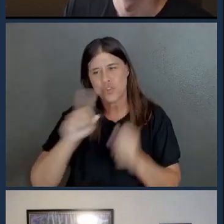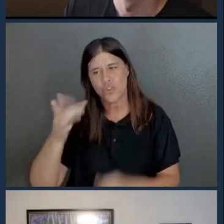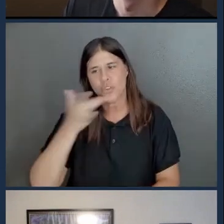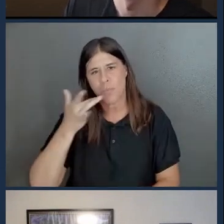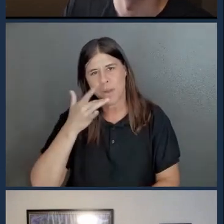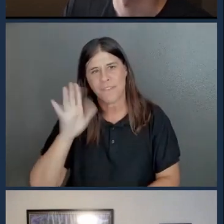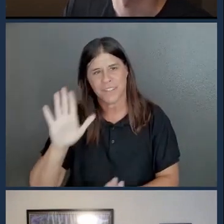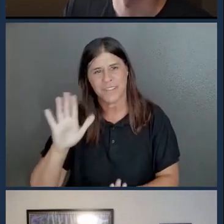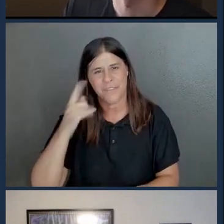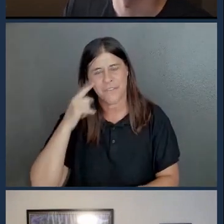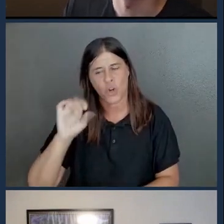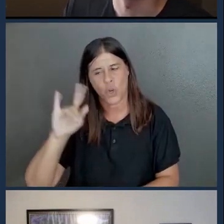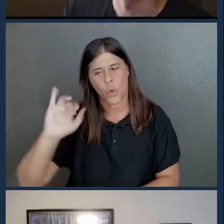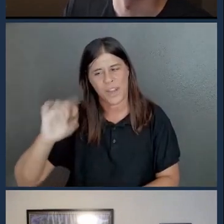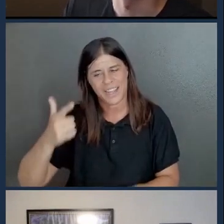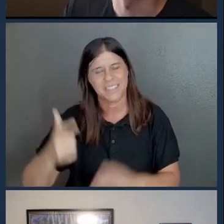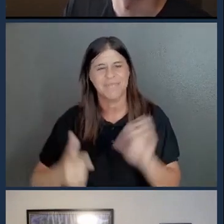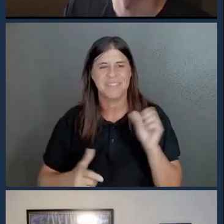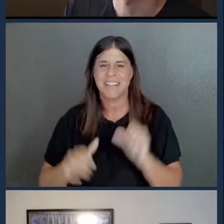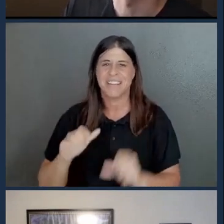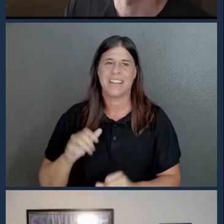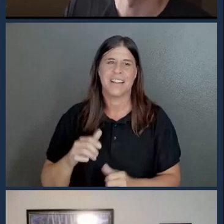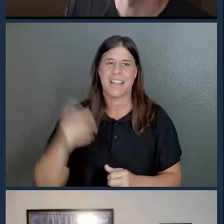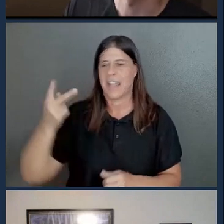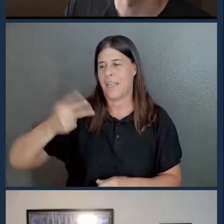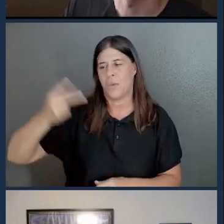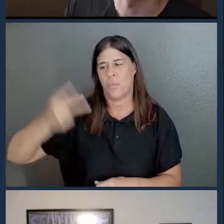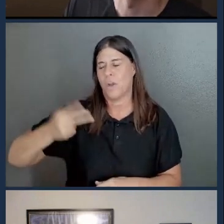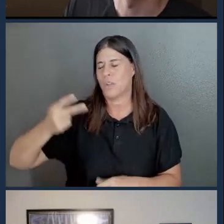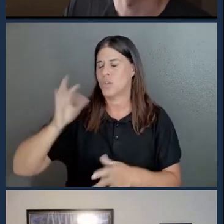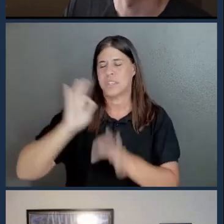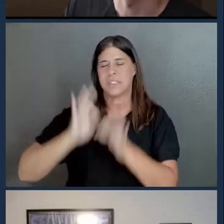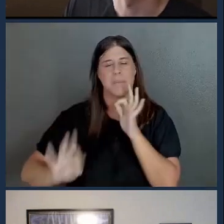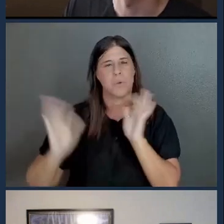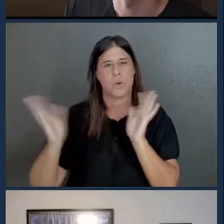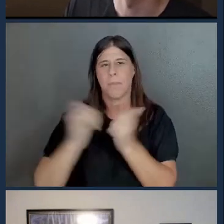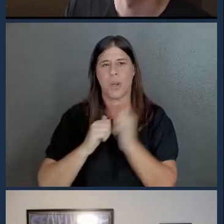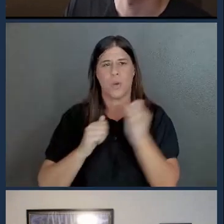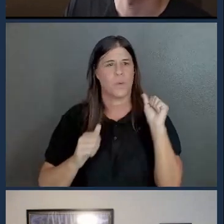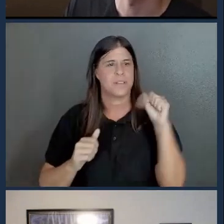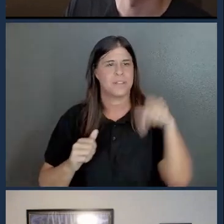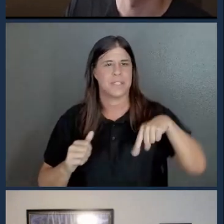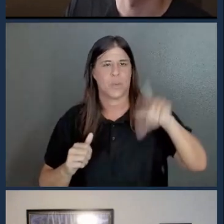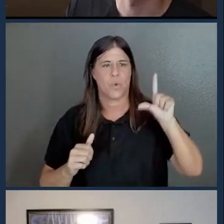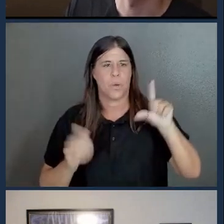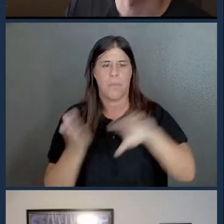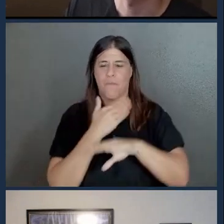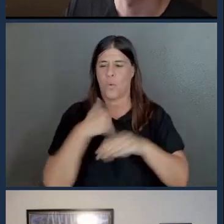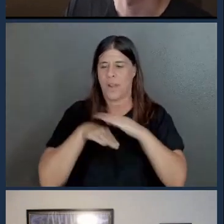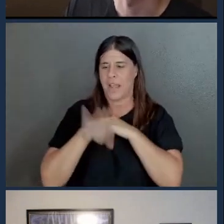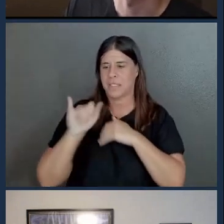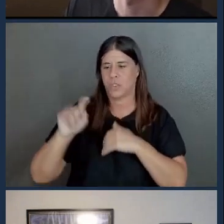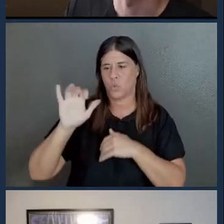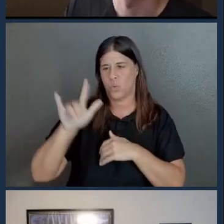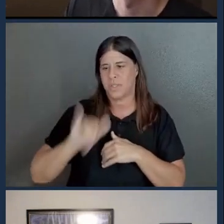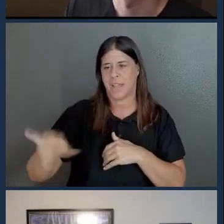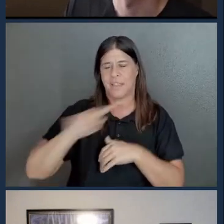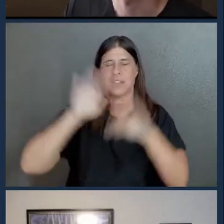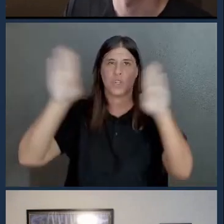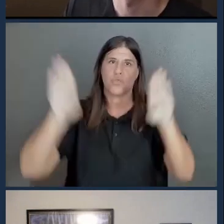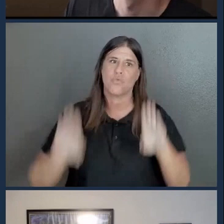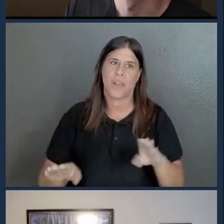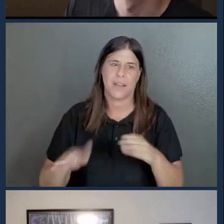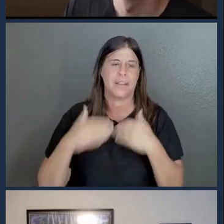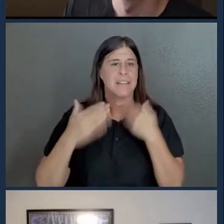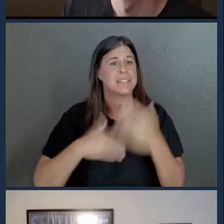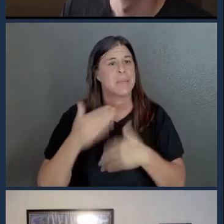hustle. Not surprising. Yeah, I mean, they're both just so much simpler than what we would have had to write before we had access to tools like these. So this is great. Let's keep